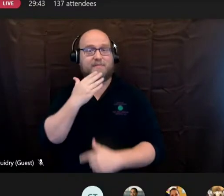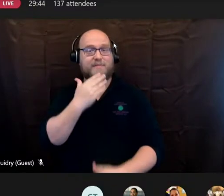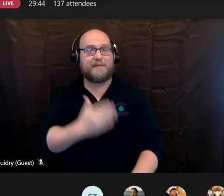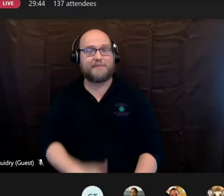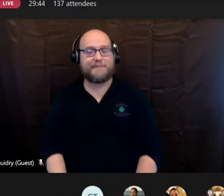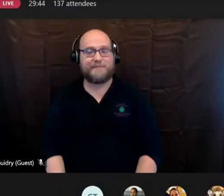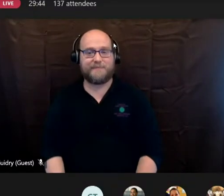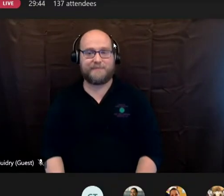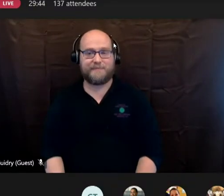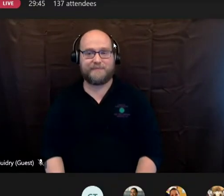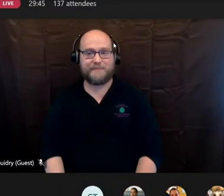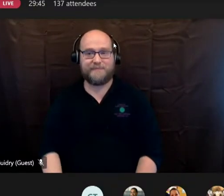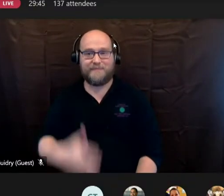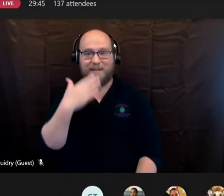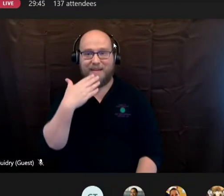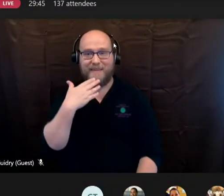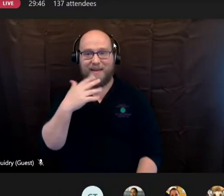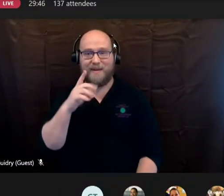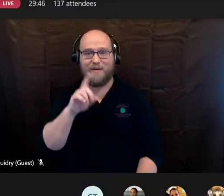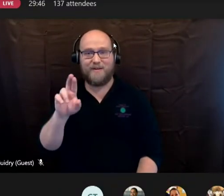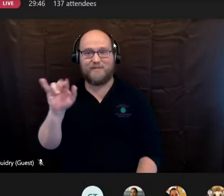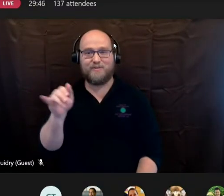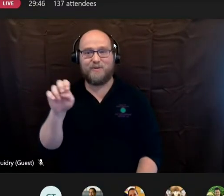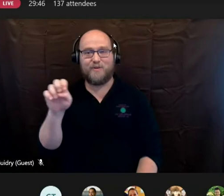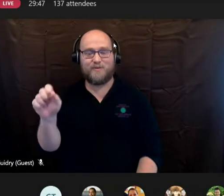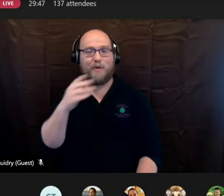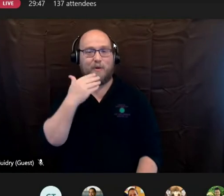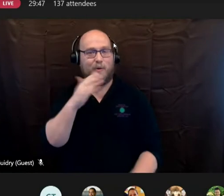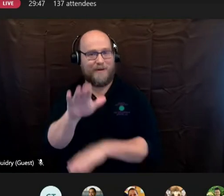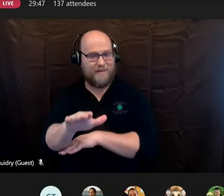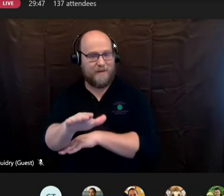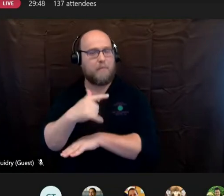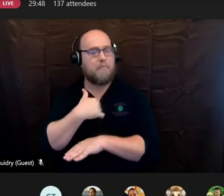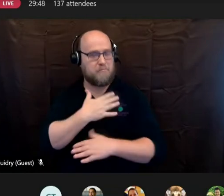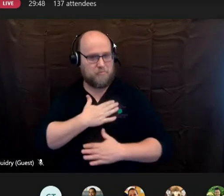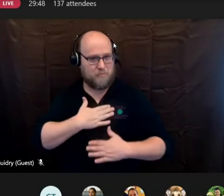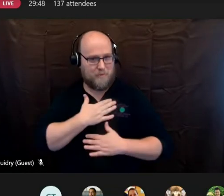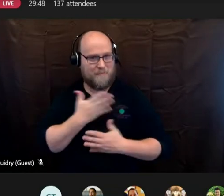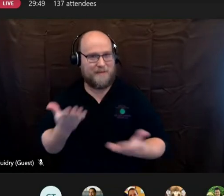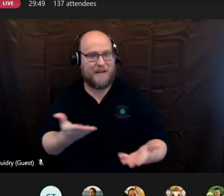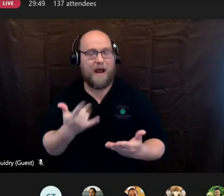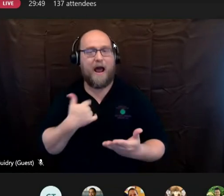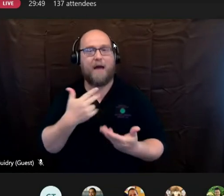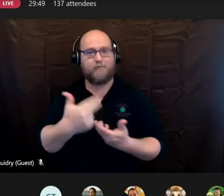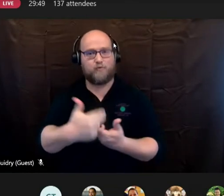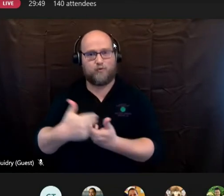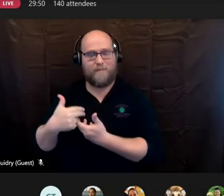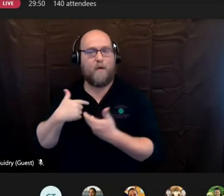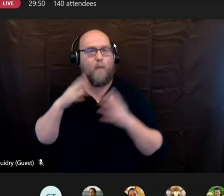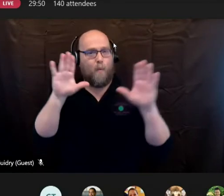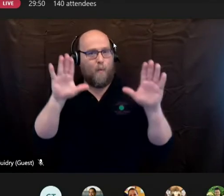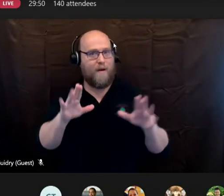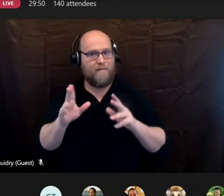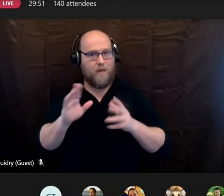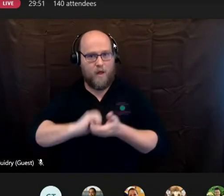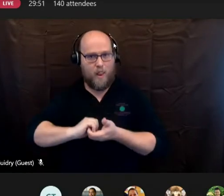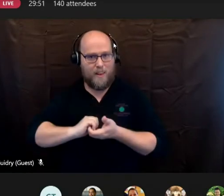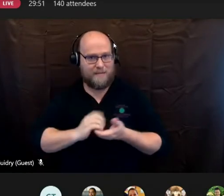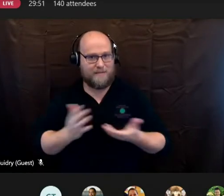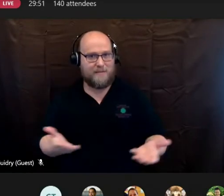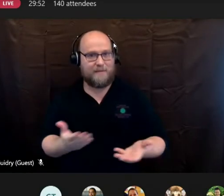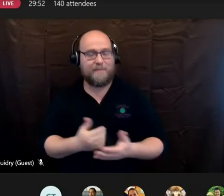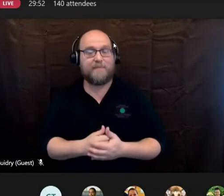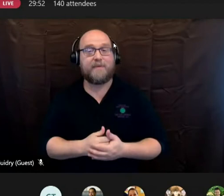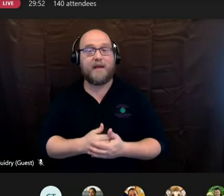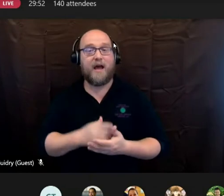Thank you, Dr. Jones. Good evening, everyone. It's my pleasure to be here and joined by some outstanding colleagues. As Dr. Jones mentioned, we're here tonight to